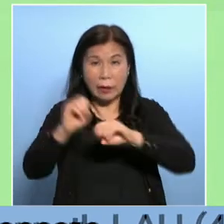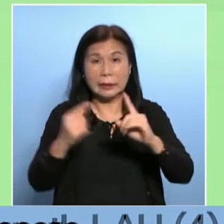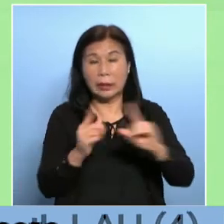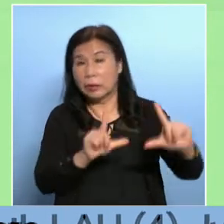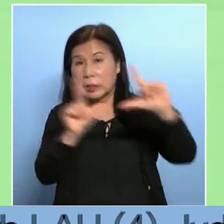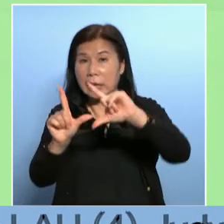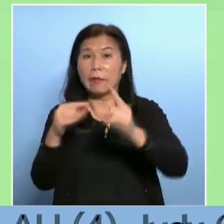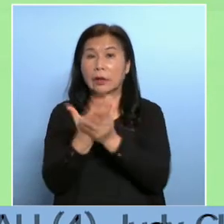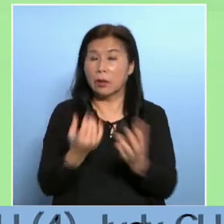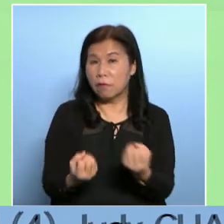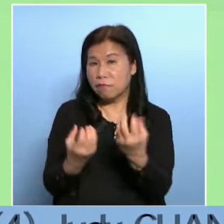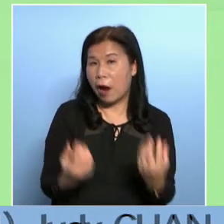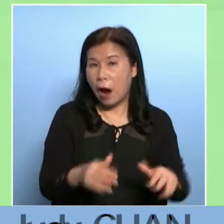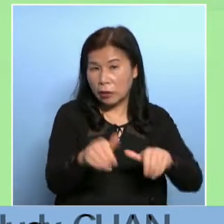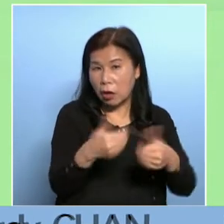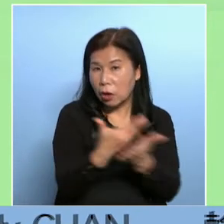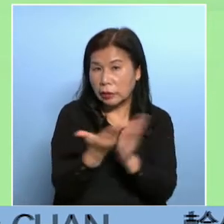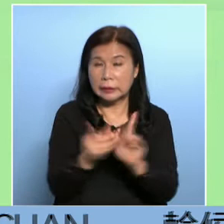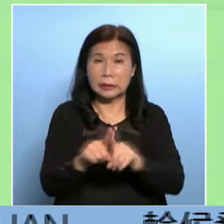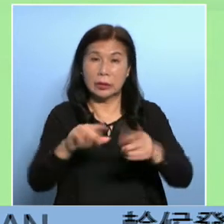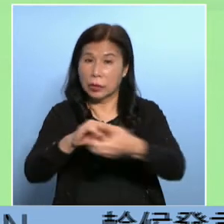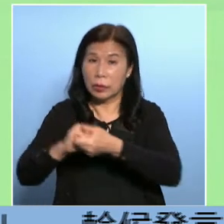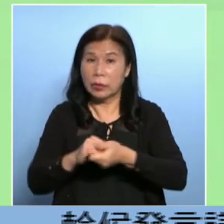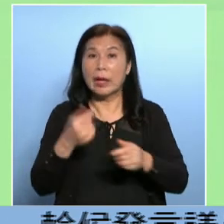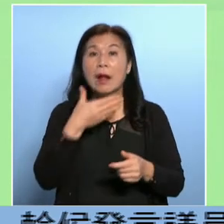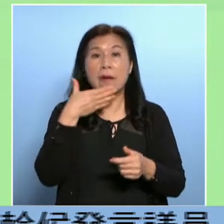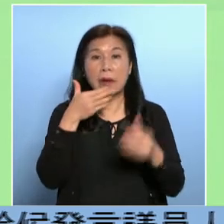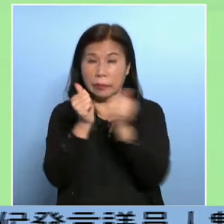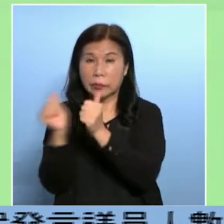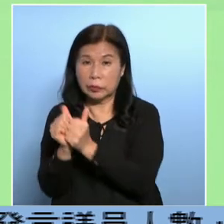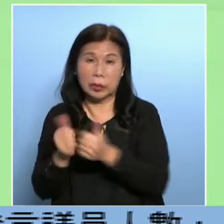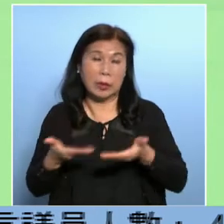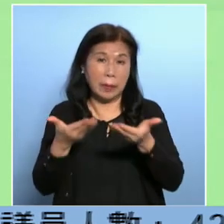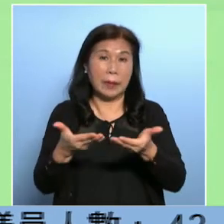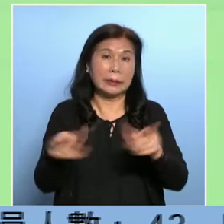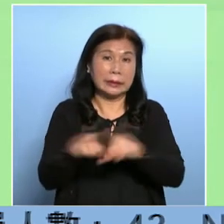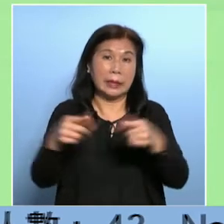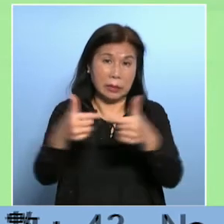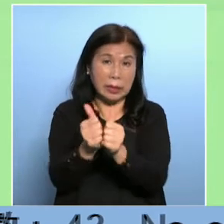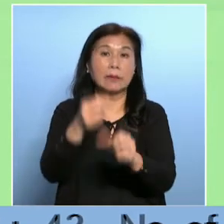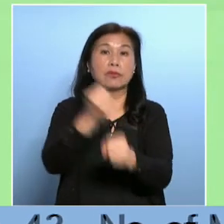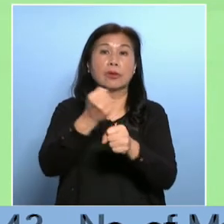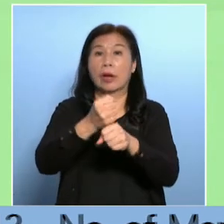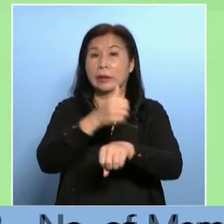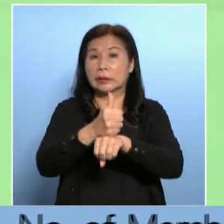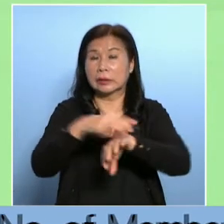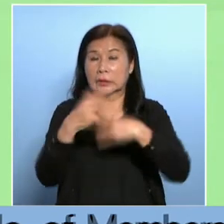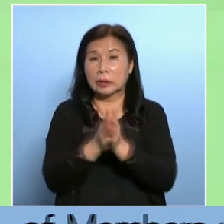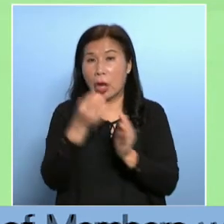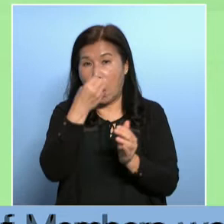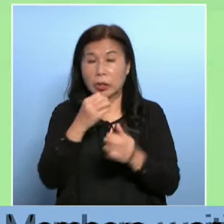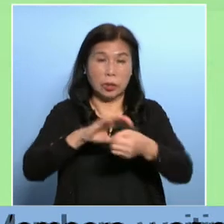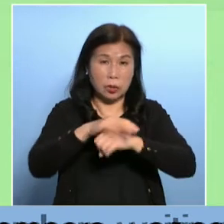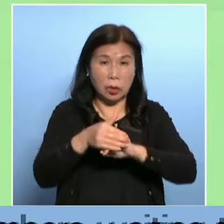the mutual collaboration of Hong Kong and Shenzhen in technology and in the economy